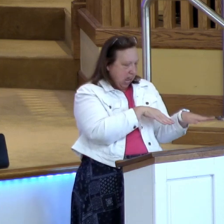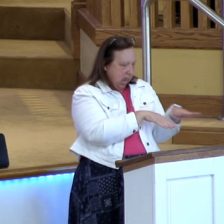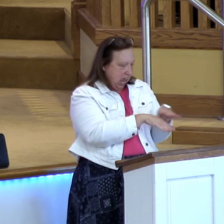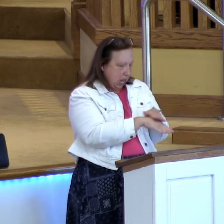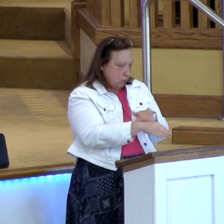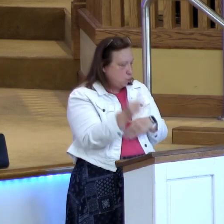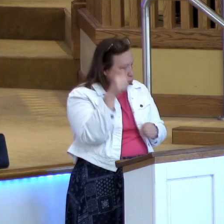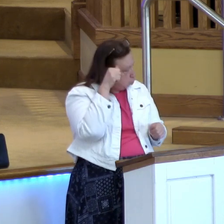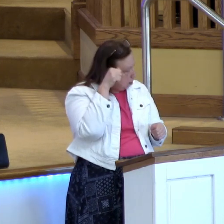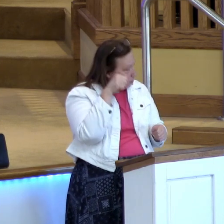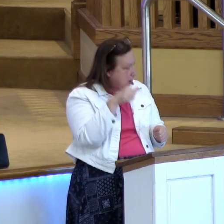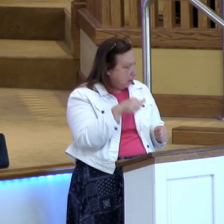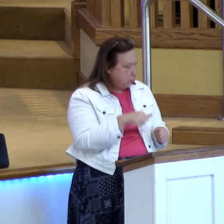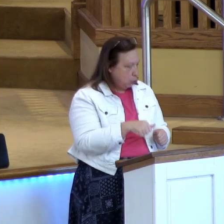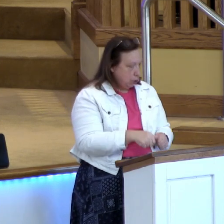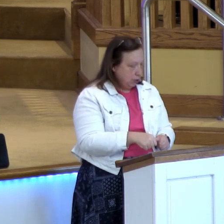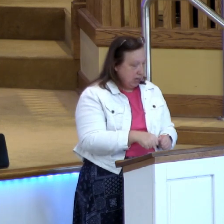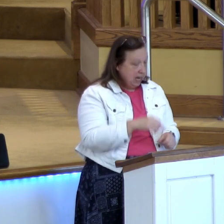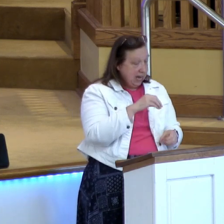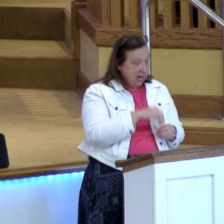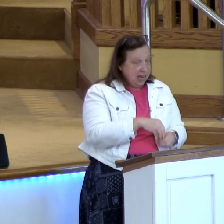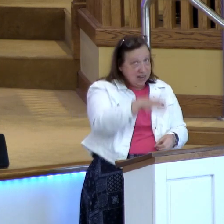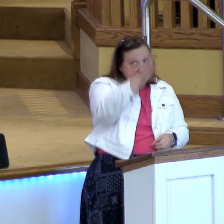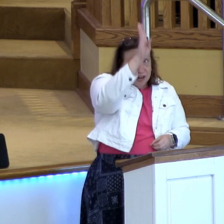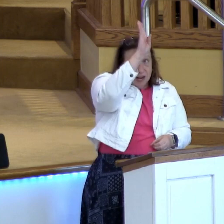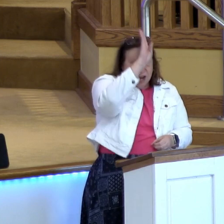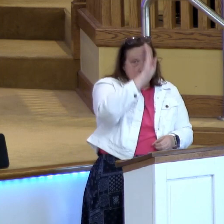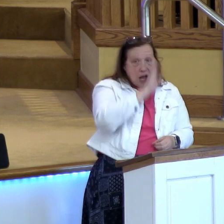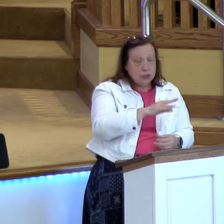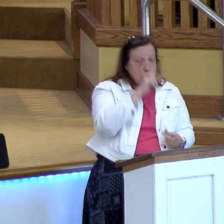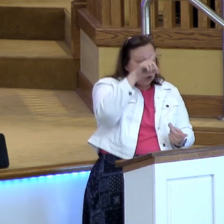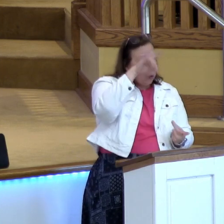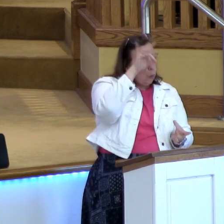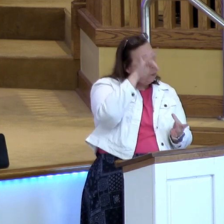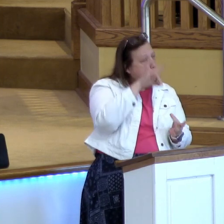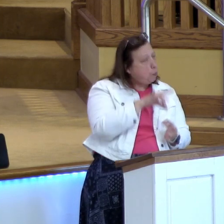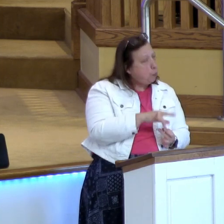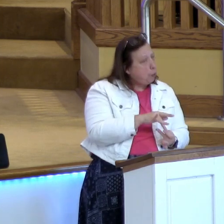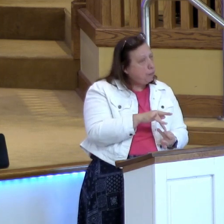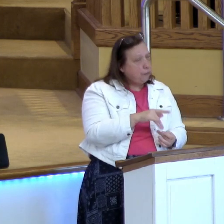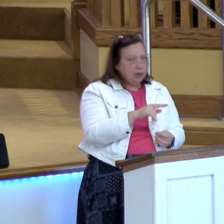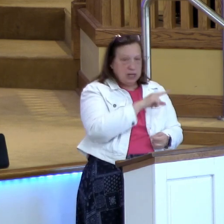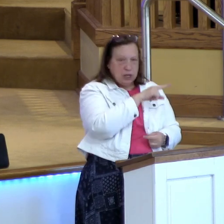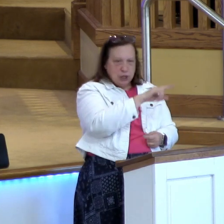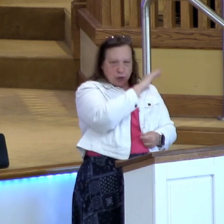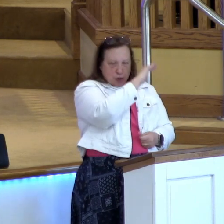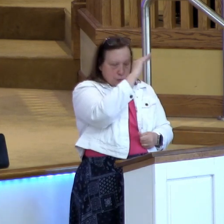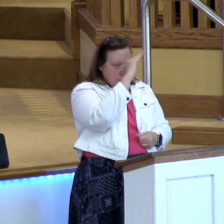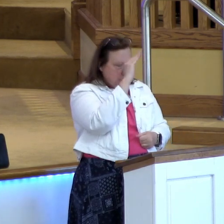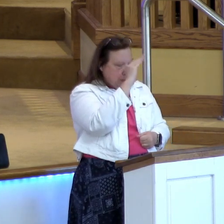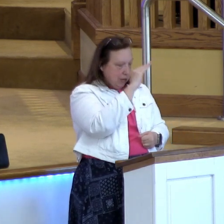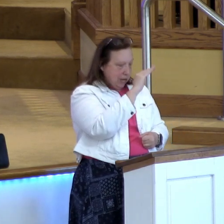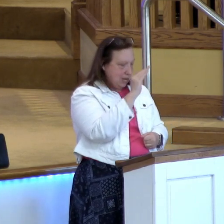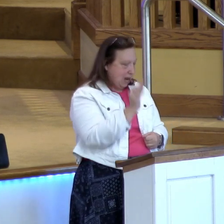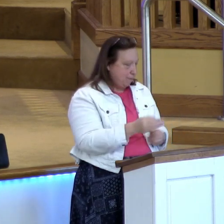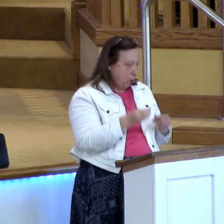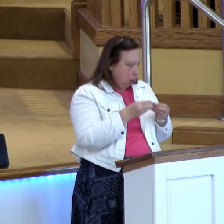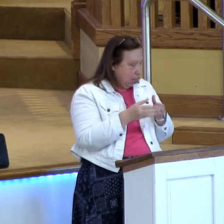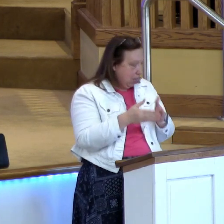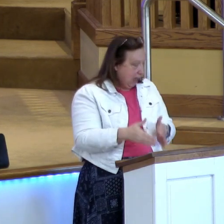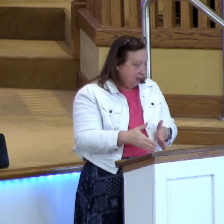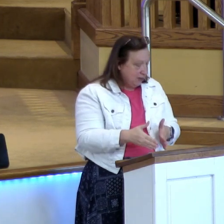hand. In God's perfect time, he's never been